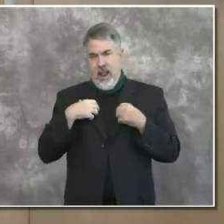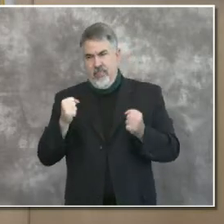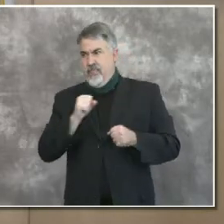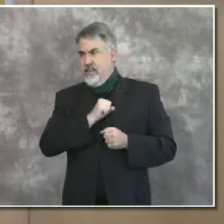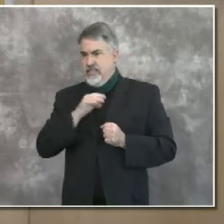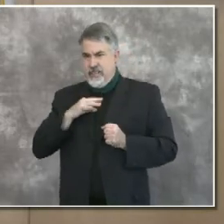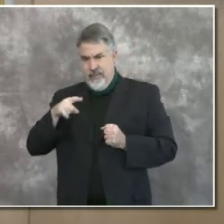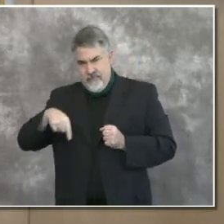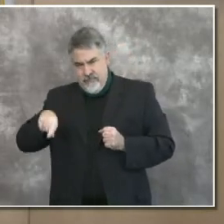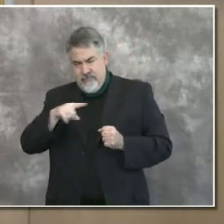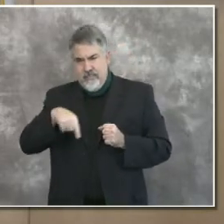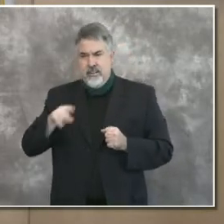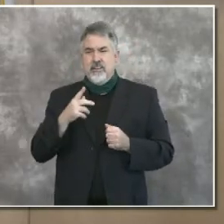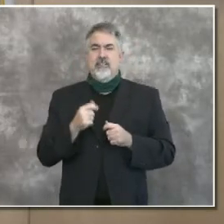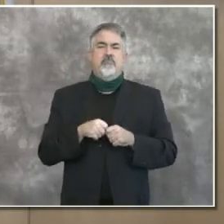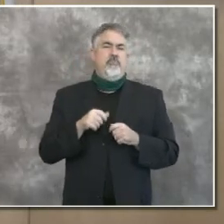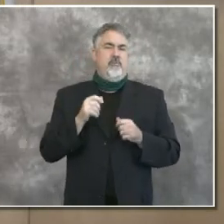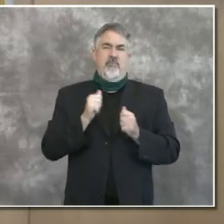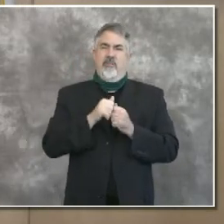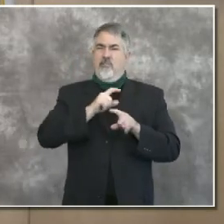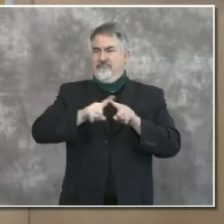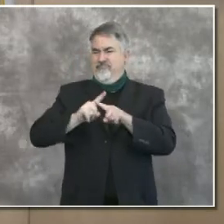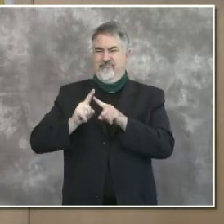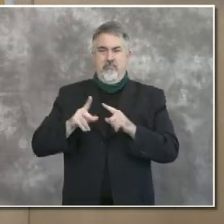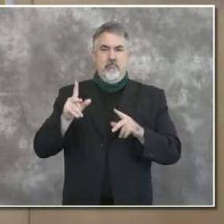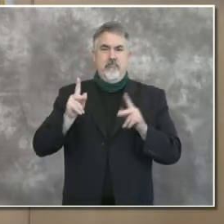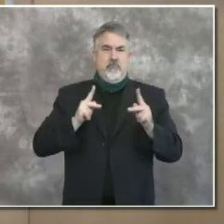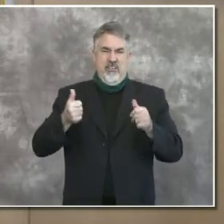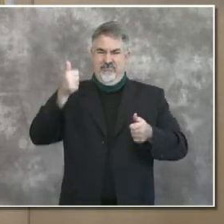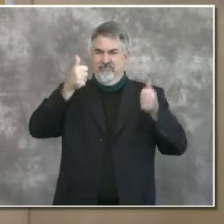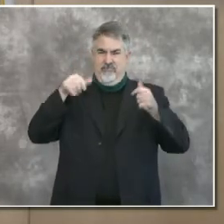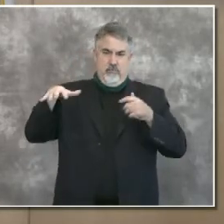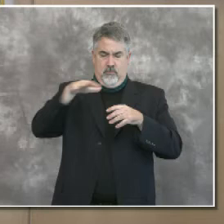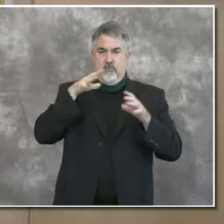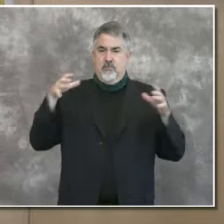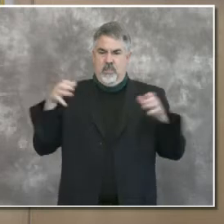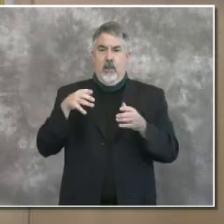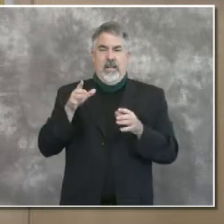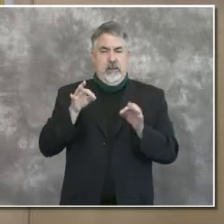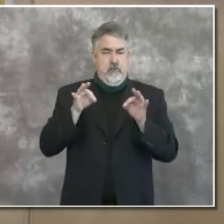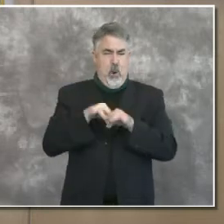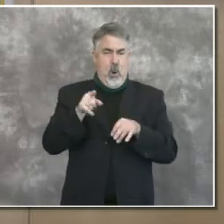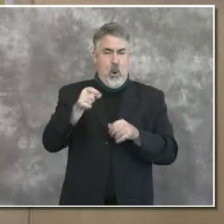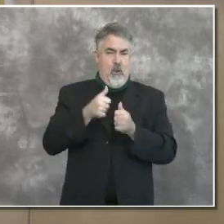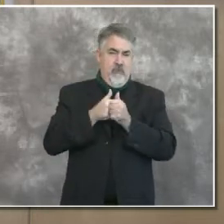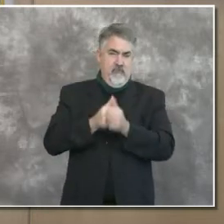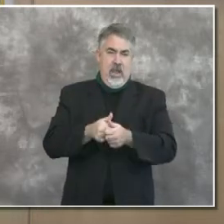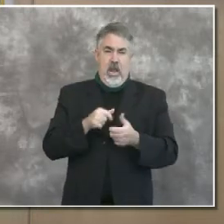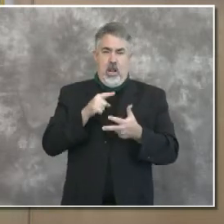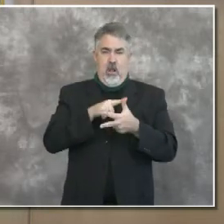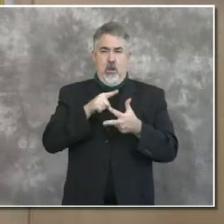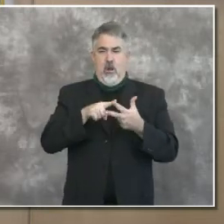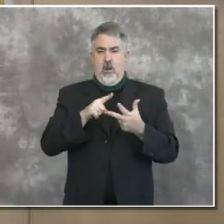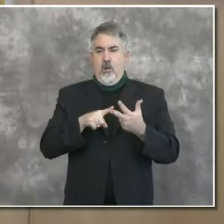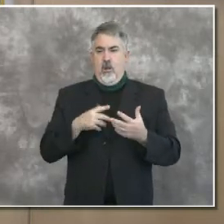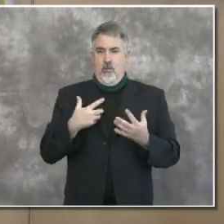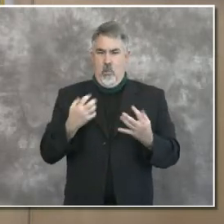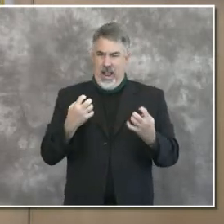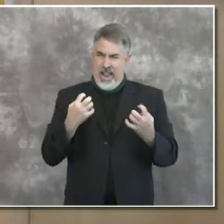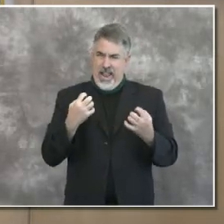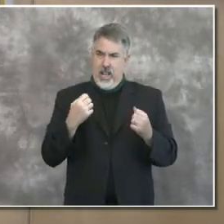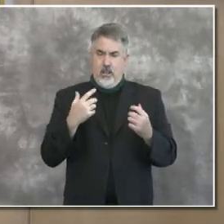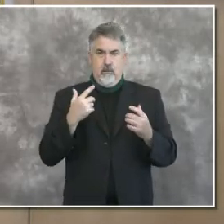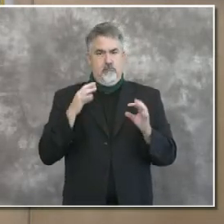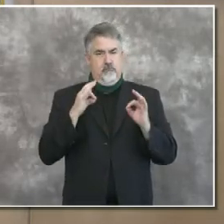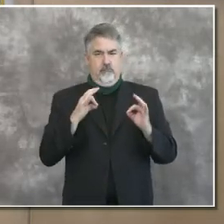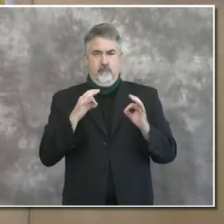priority populations, our most vulnerable, including achieving strong results with the capacity and the supply chain challenges that